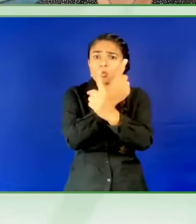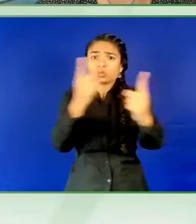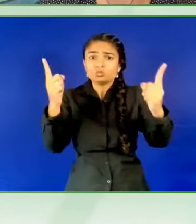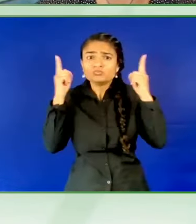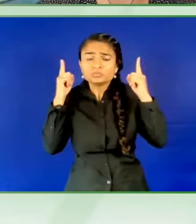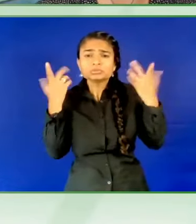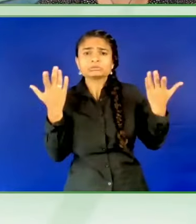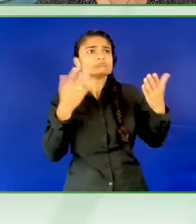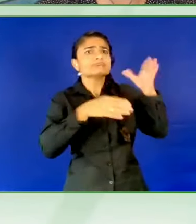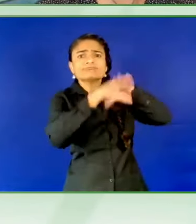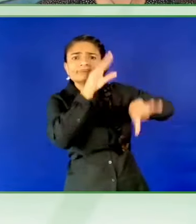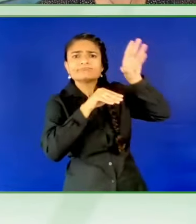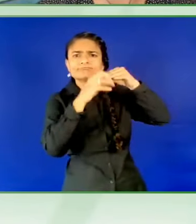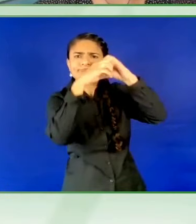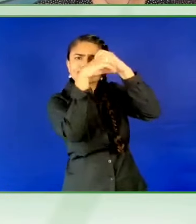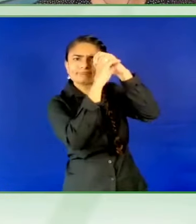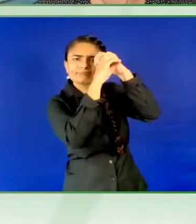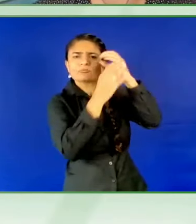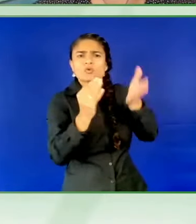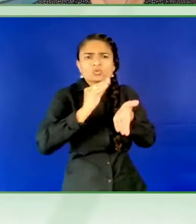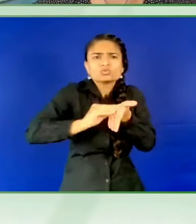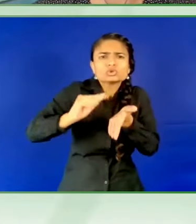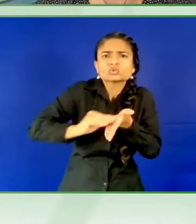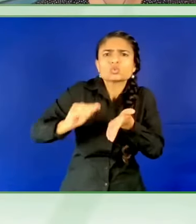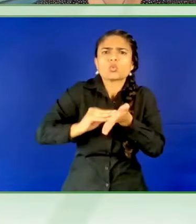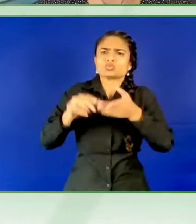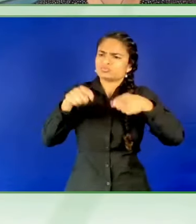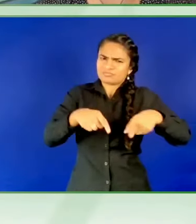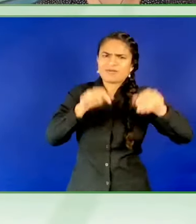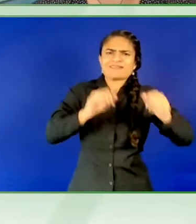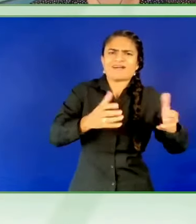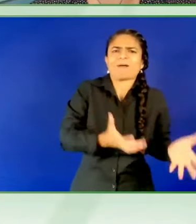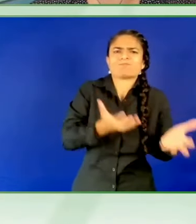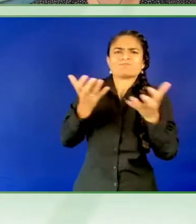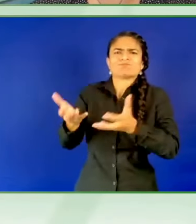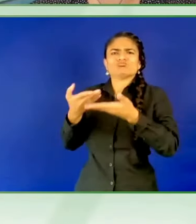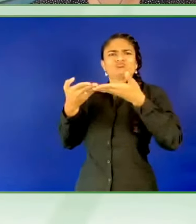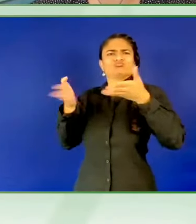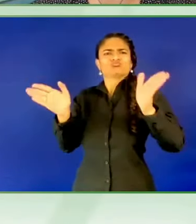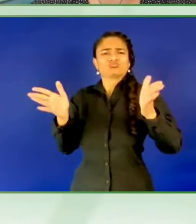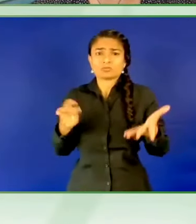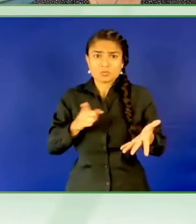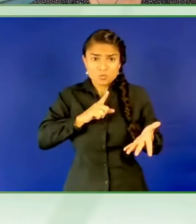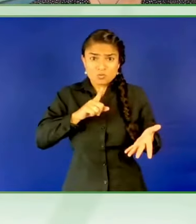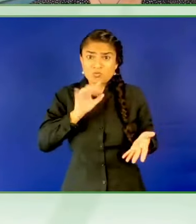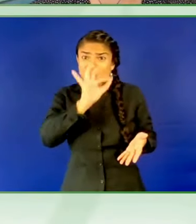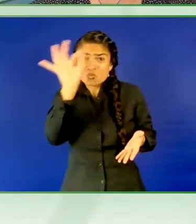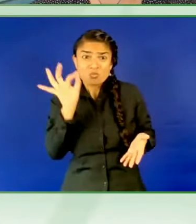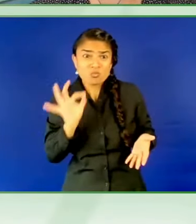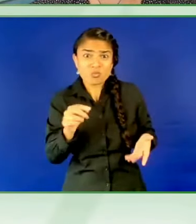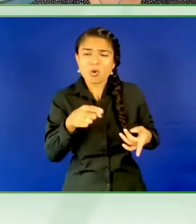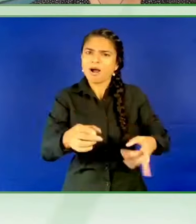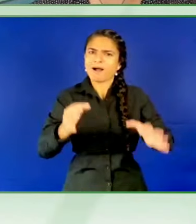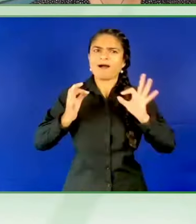outreach. Outreach is a lot of fun to make outreach accessible. And thanks,